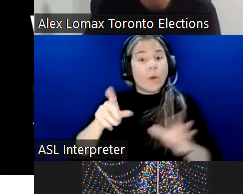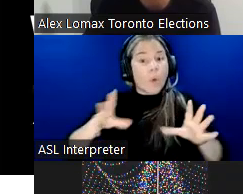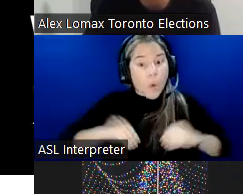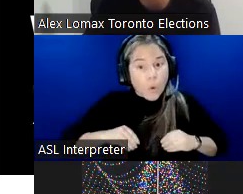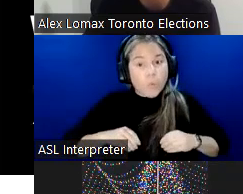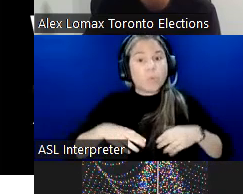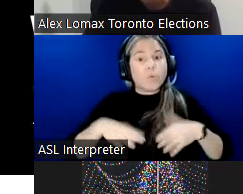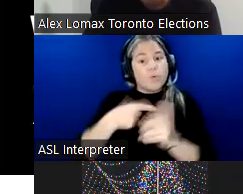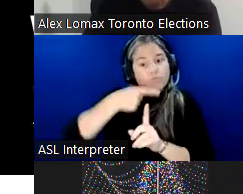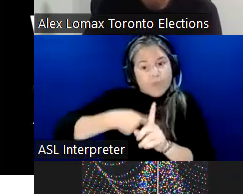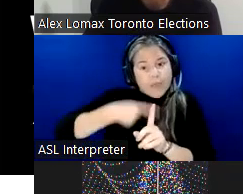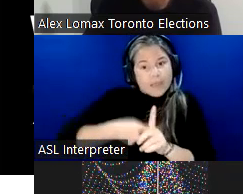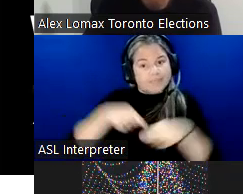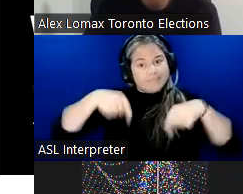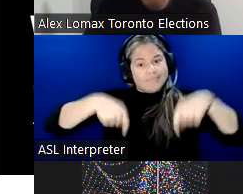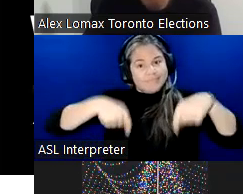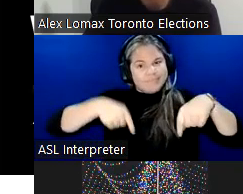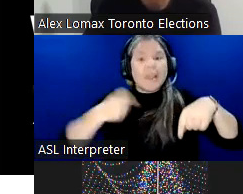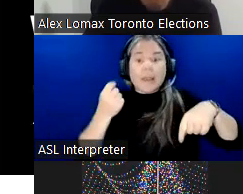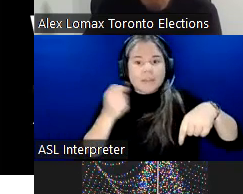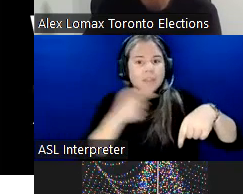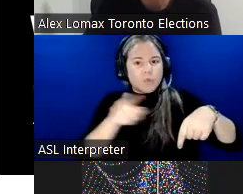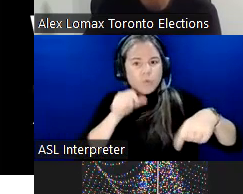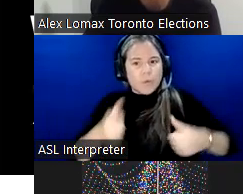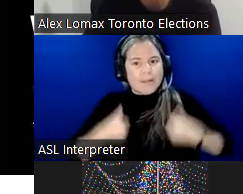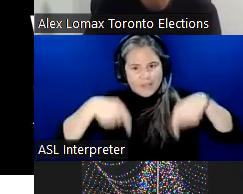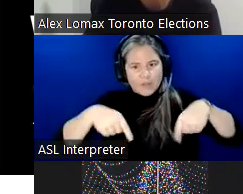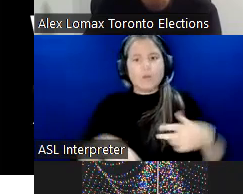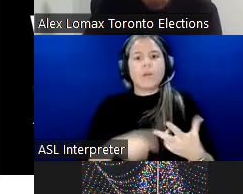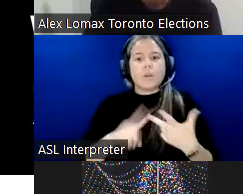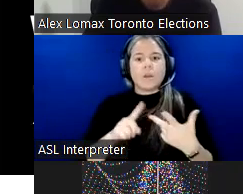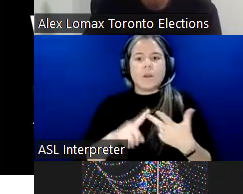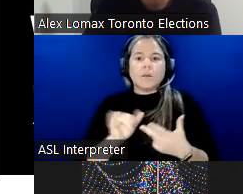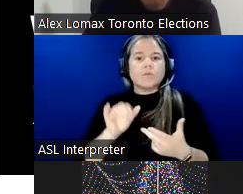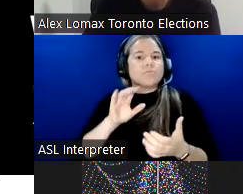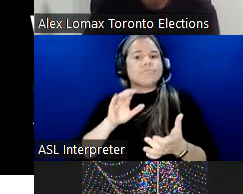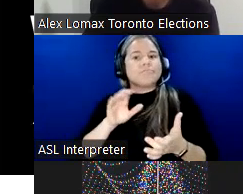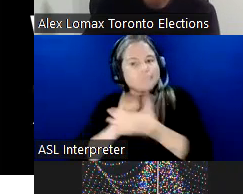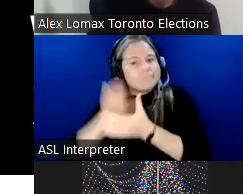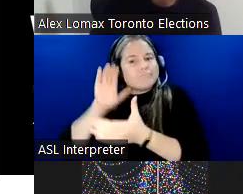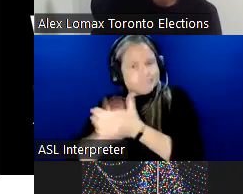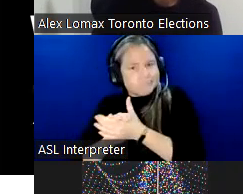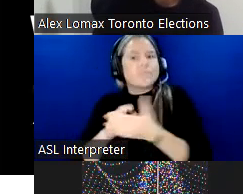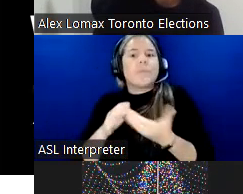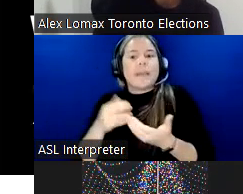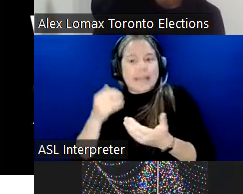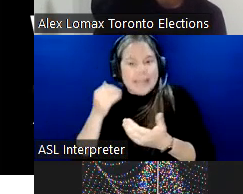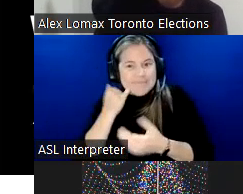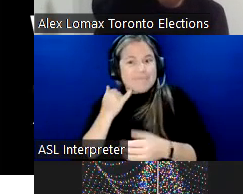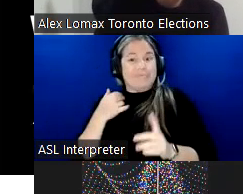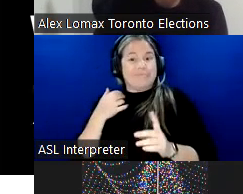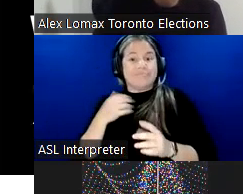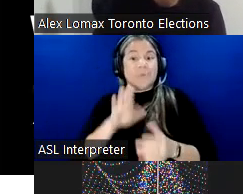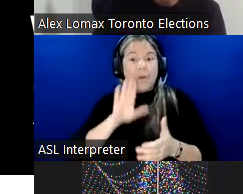it's not where you live. And the third is as the spouse of a non-resident elector. This is if your spouse owns or rents property